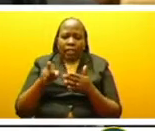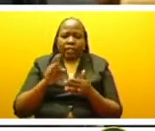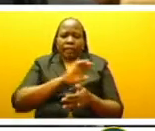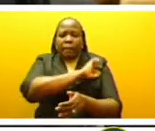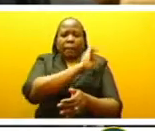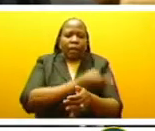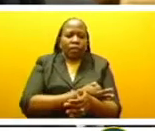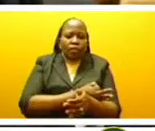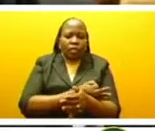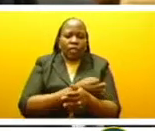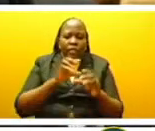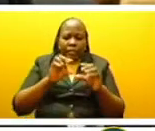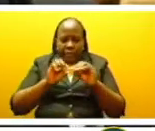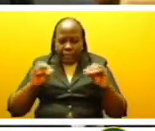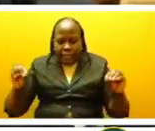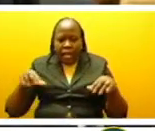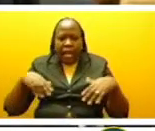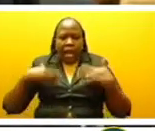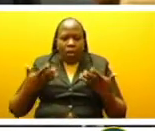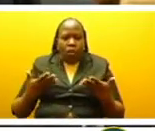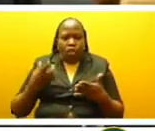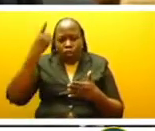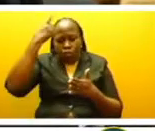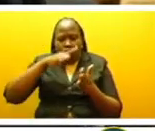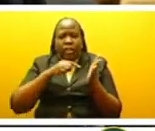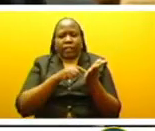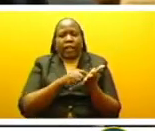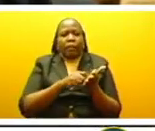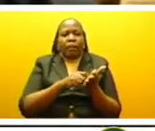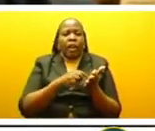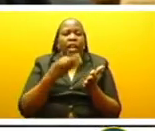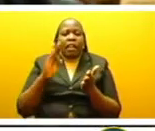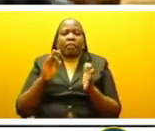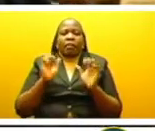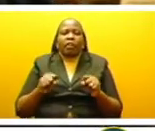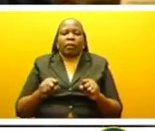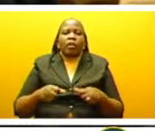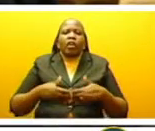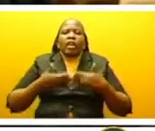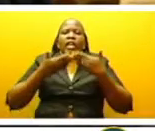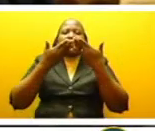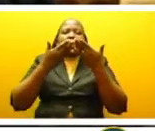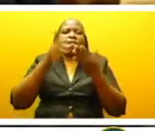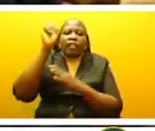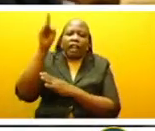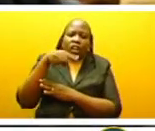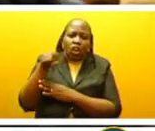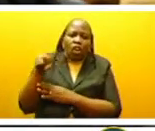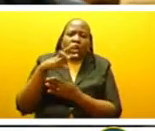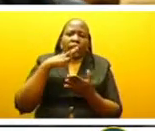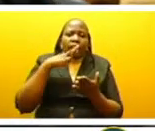For instance, if he was to announce the wrong results or be incapacitated in such a manner that then he could not